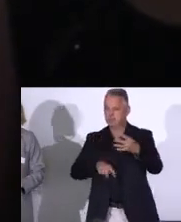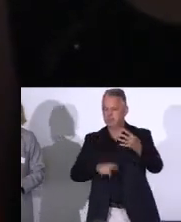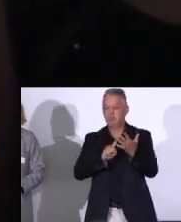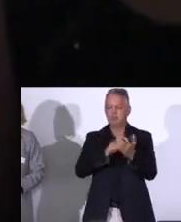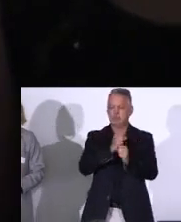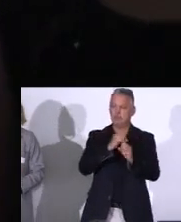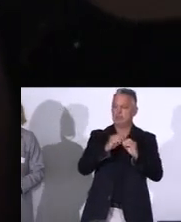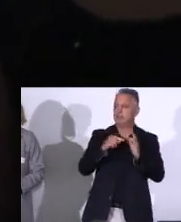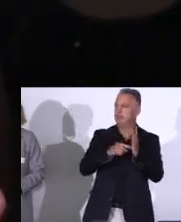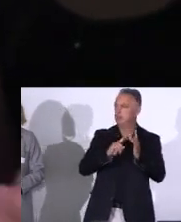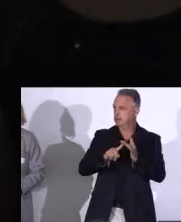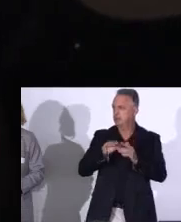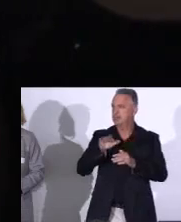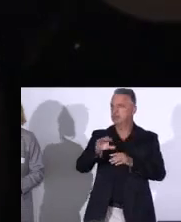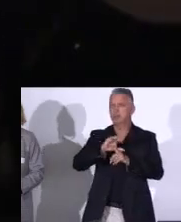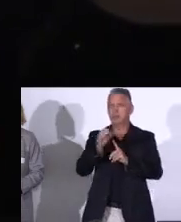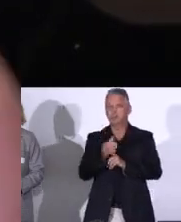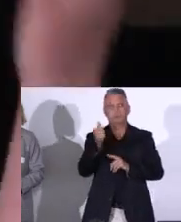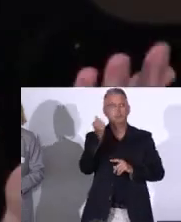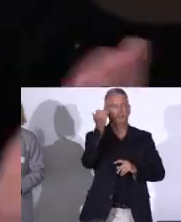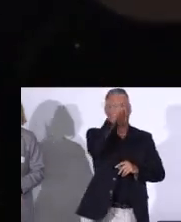LGBTI, multicultural, Aboriginal,